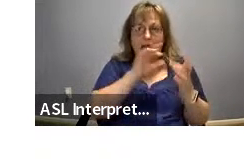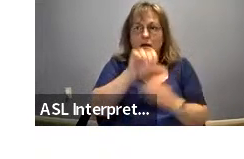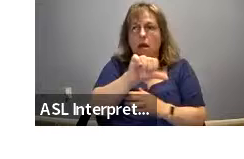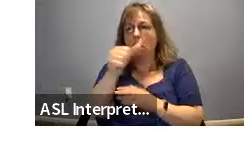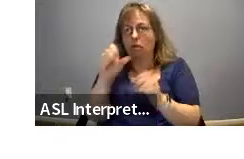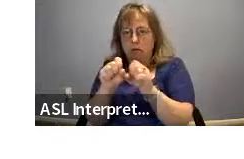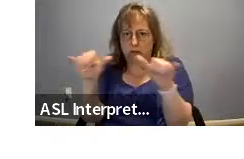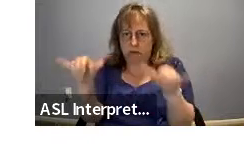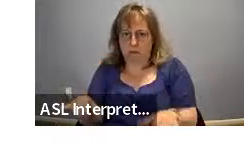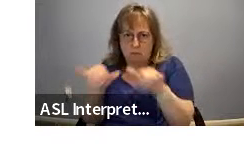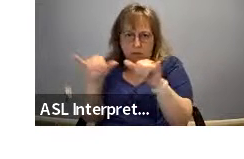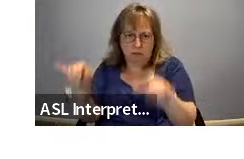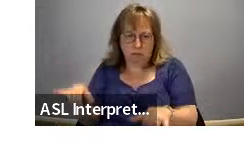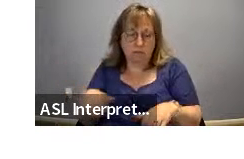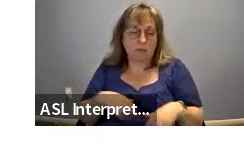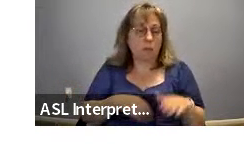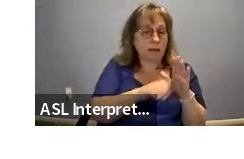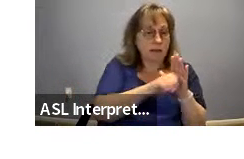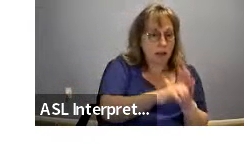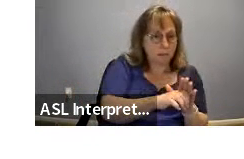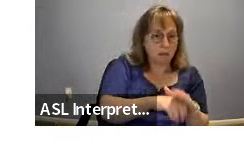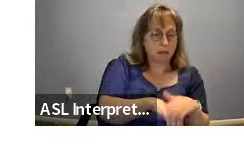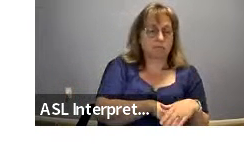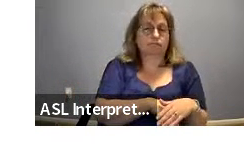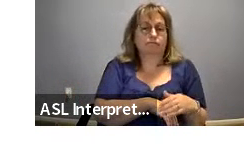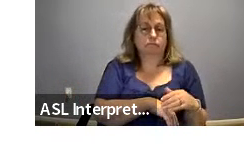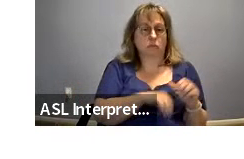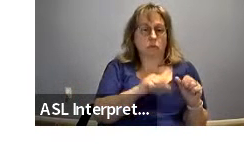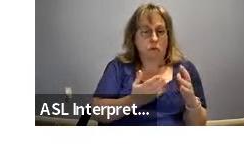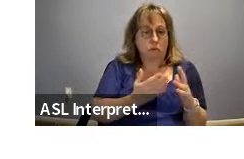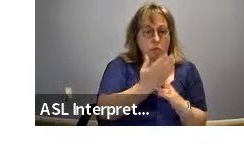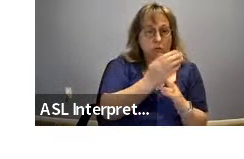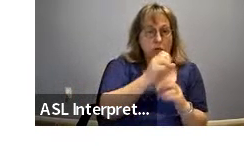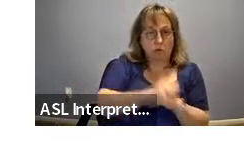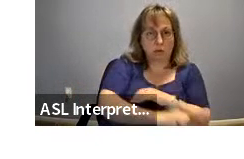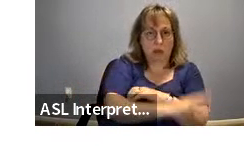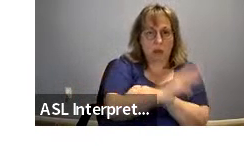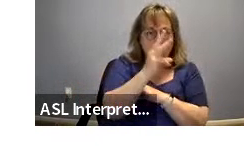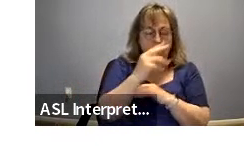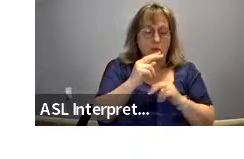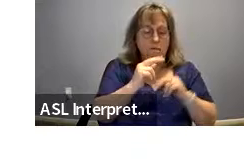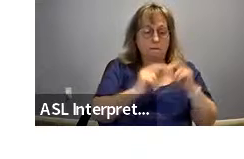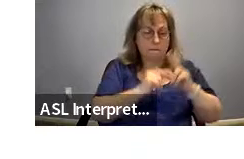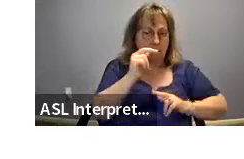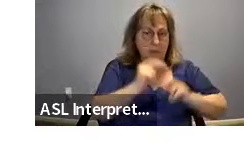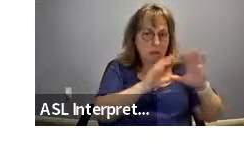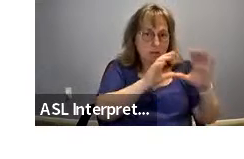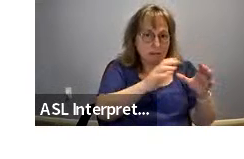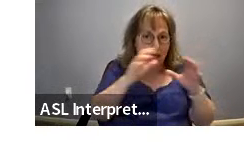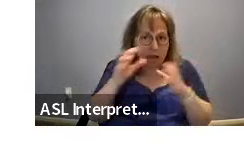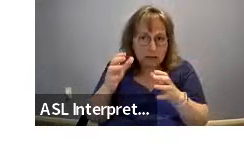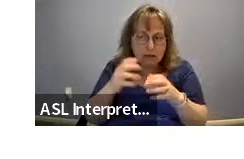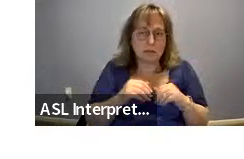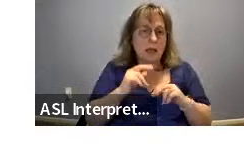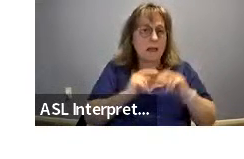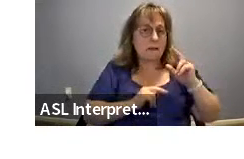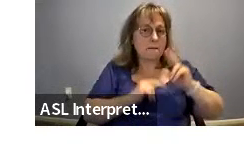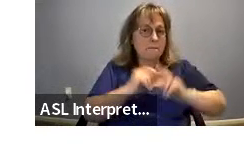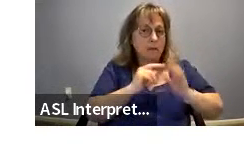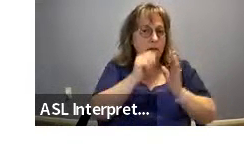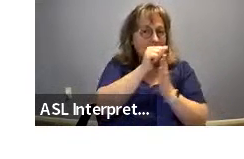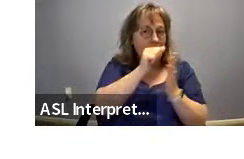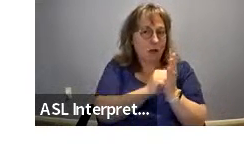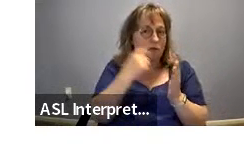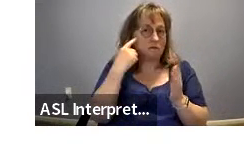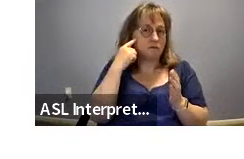systems. So for example, it will help build classes and create accounts for our learning management